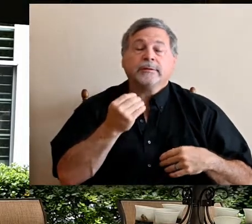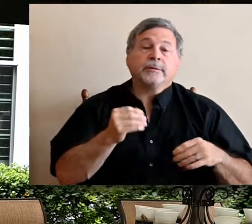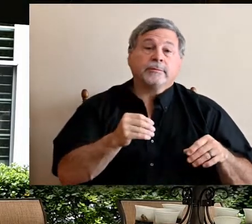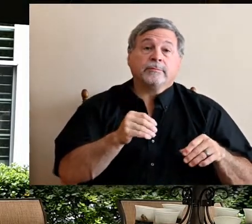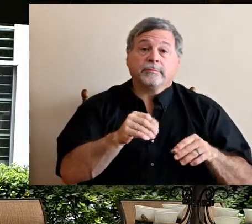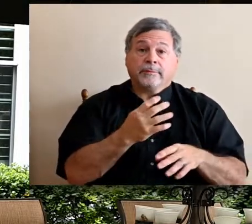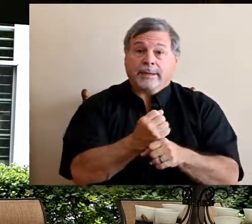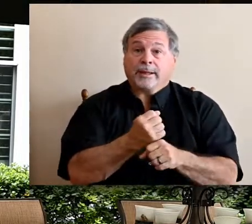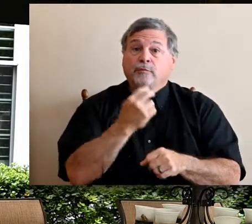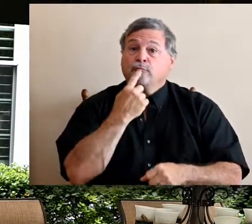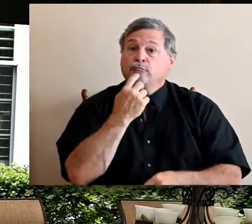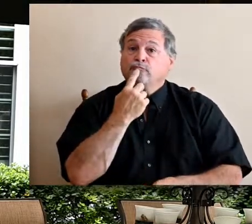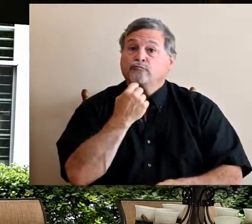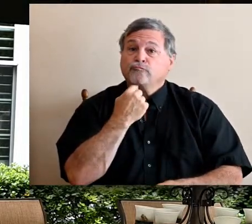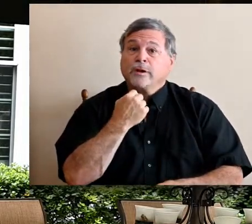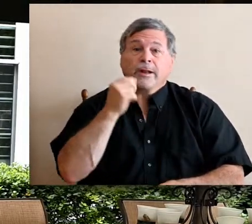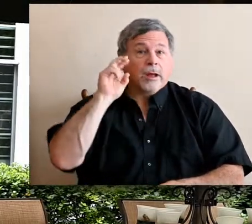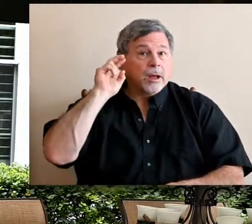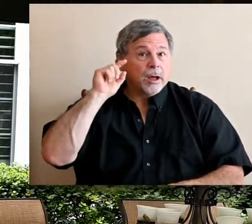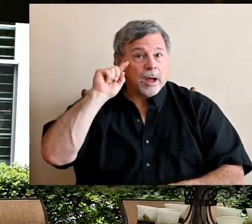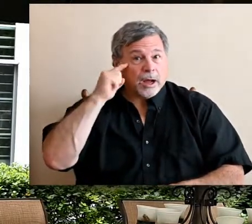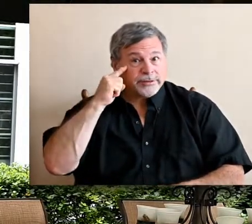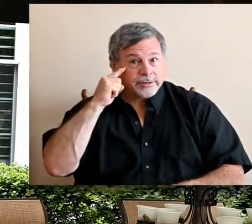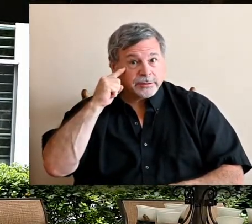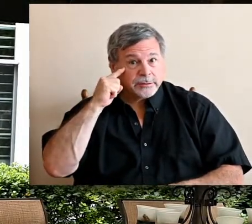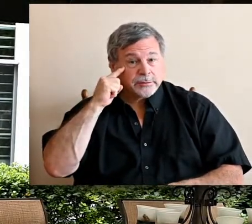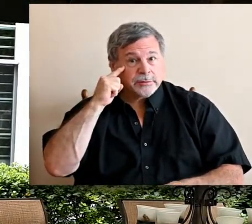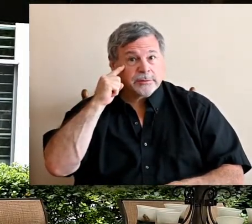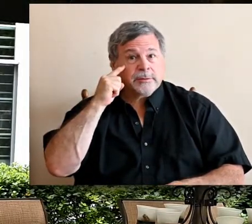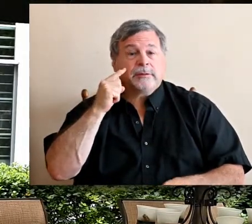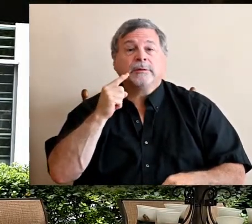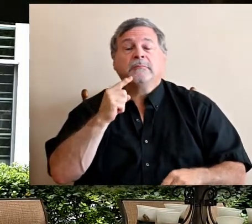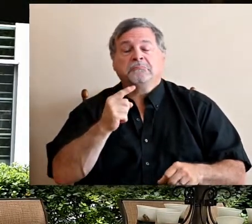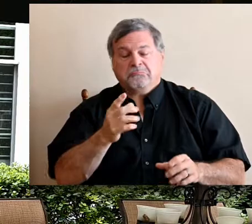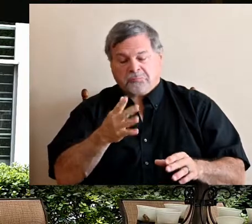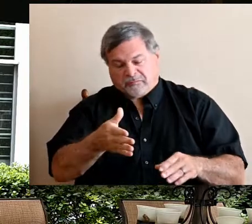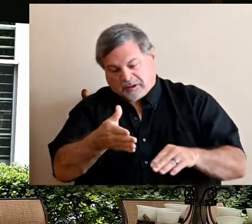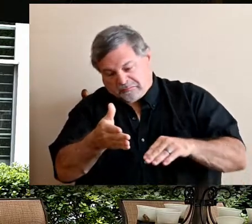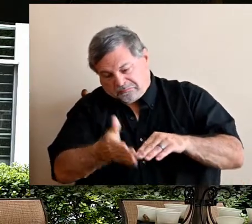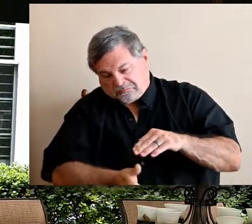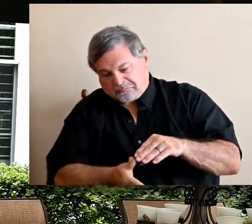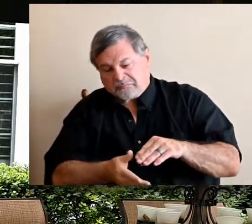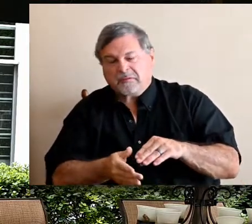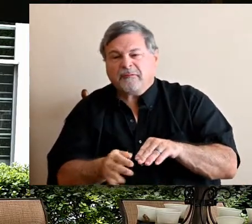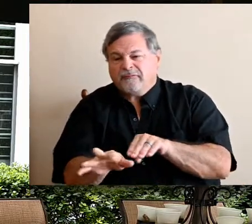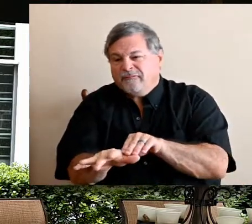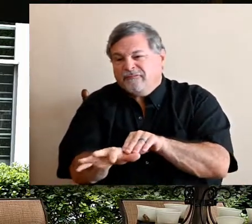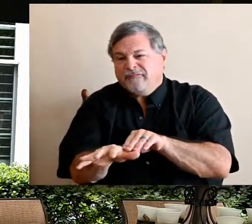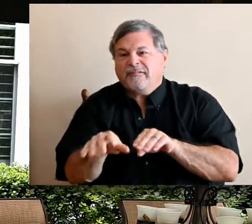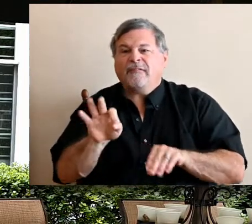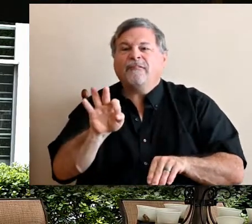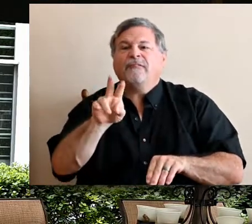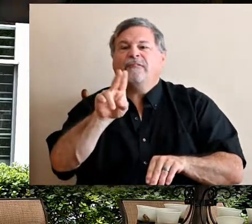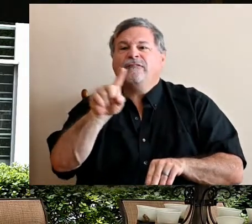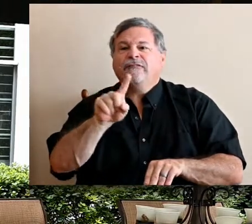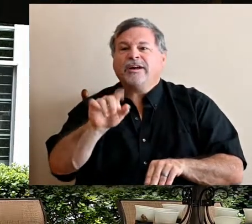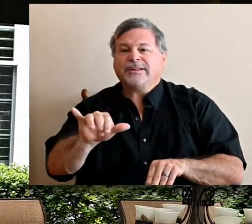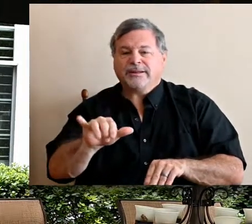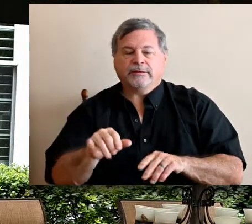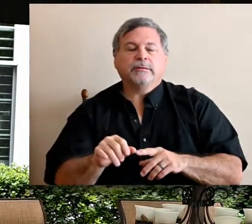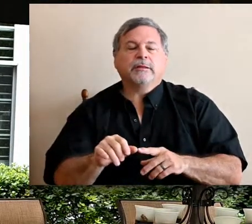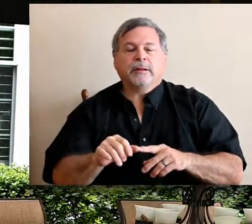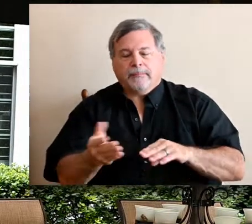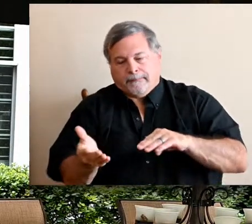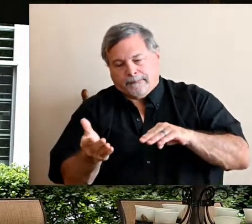red onion, leave the fuzzy side on the stem if you need to. You're going to take and peel it